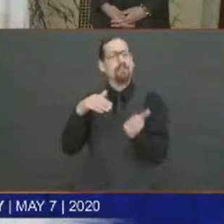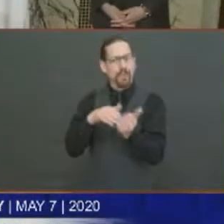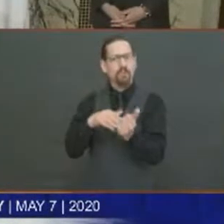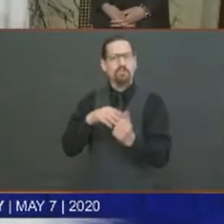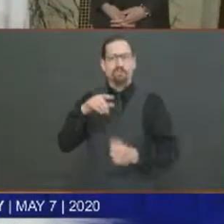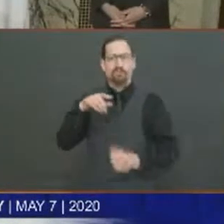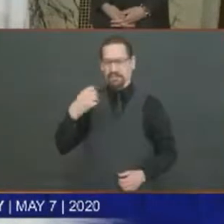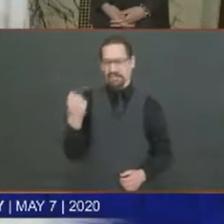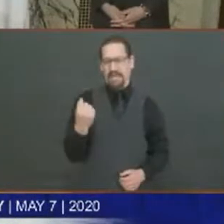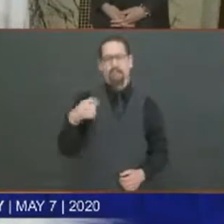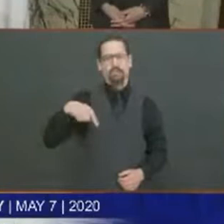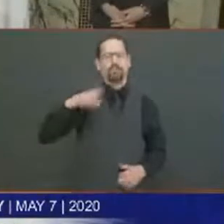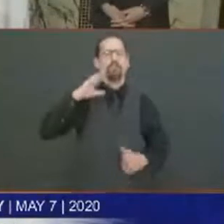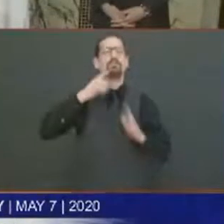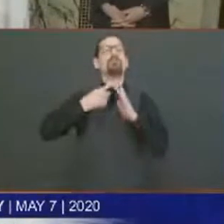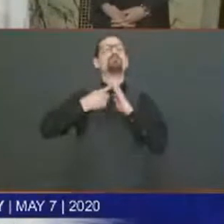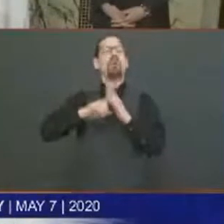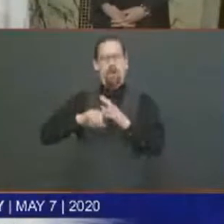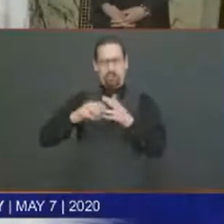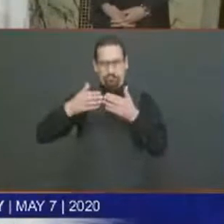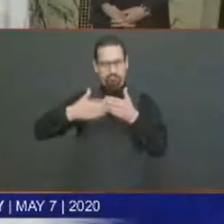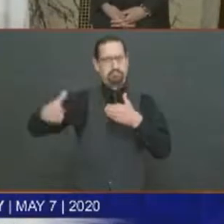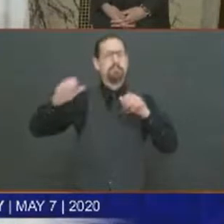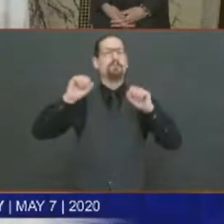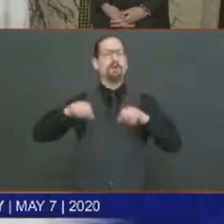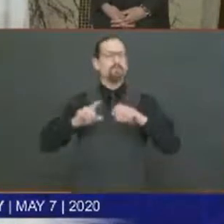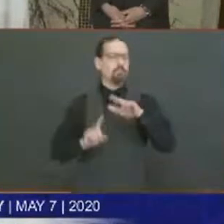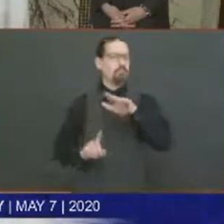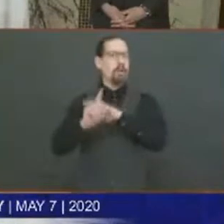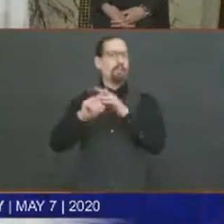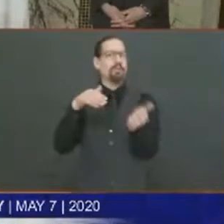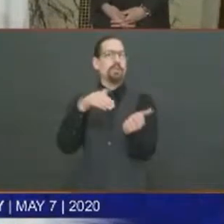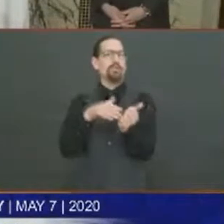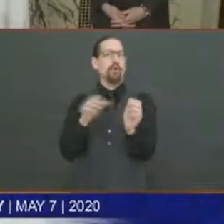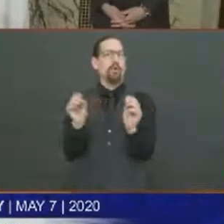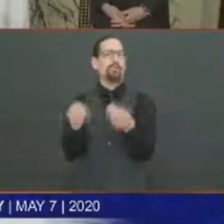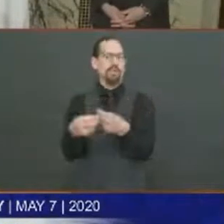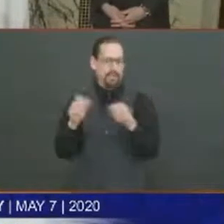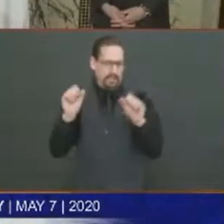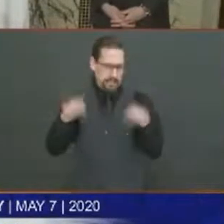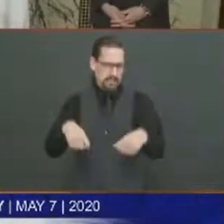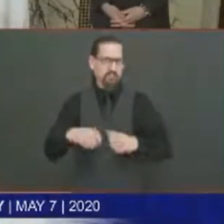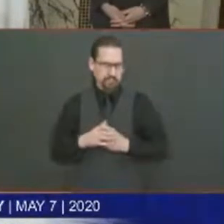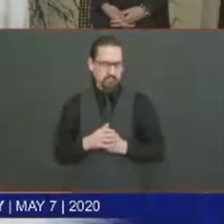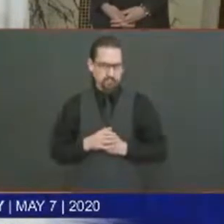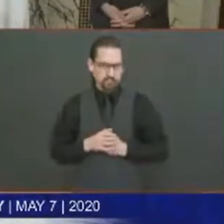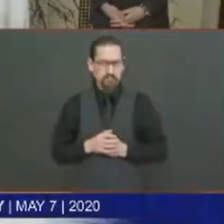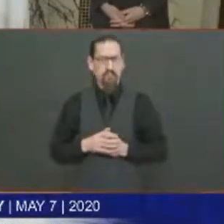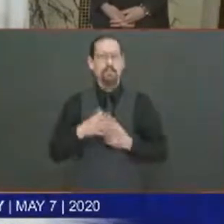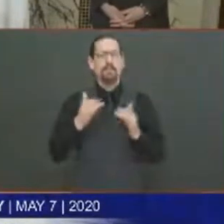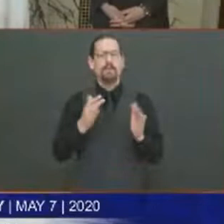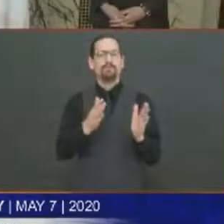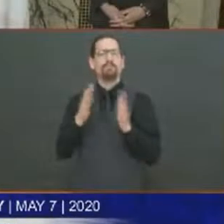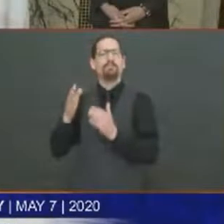that. We're also going to be hospitals will be returning to the business